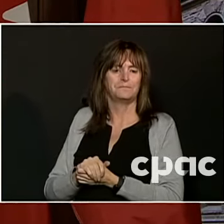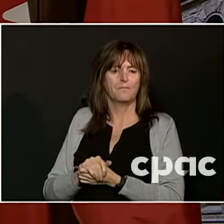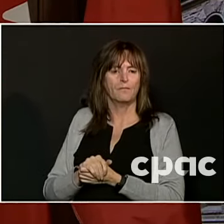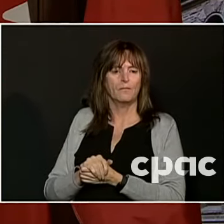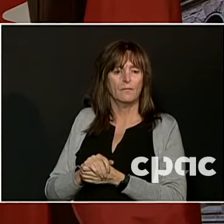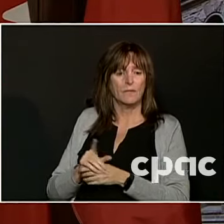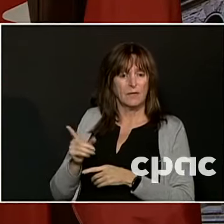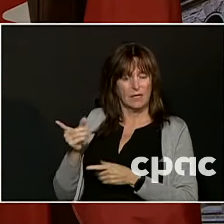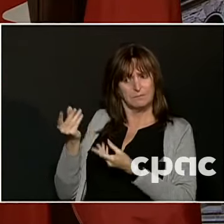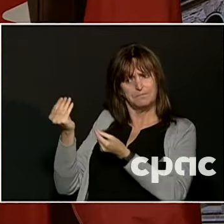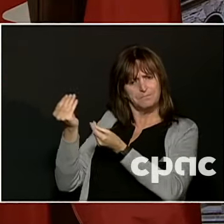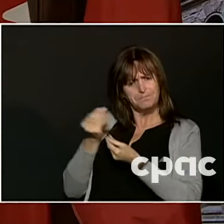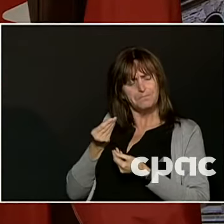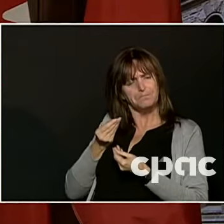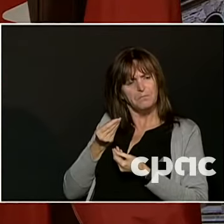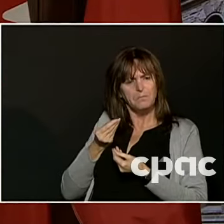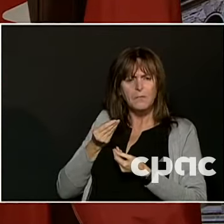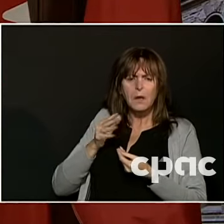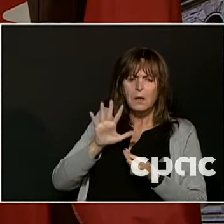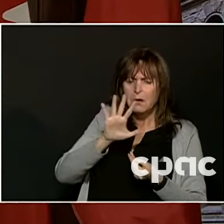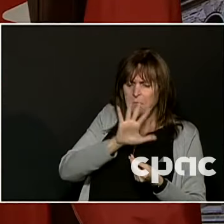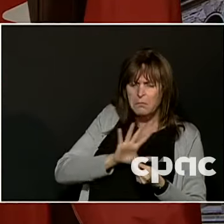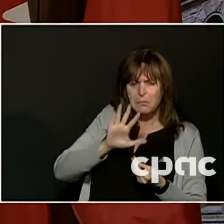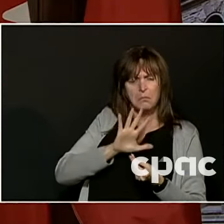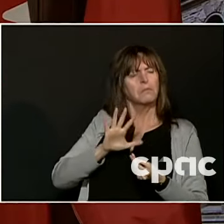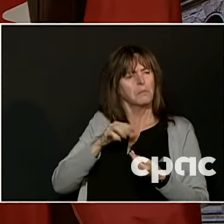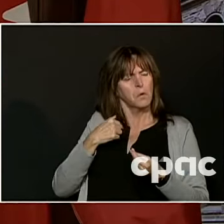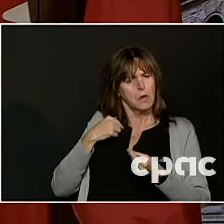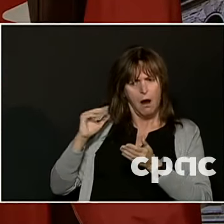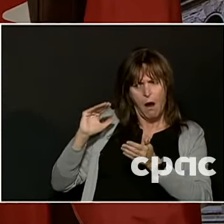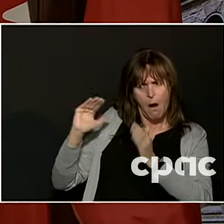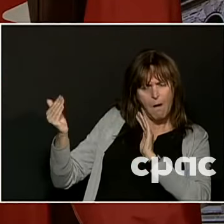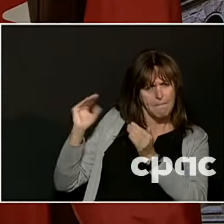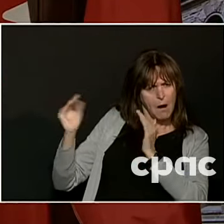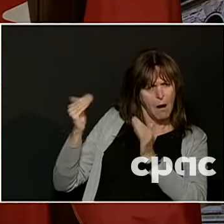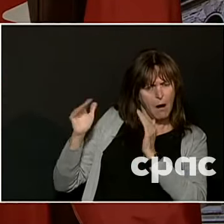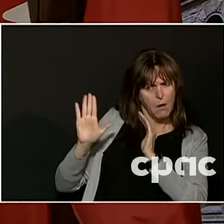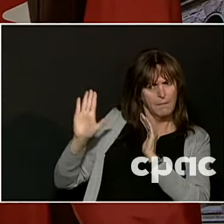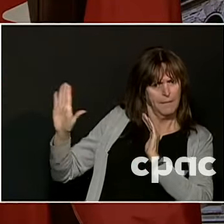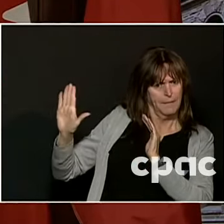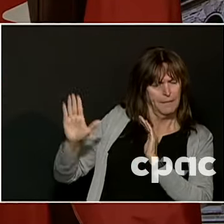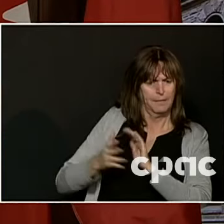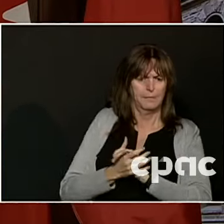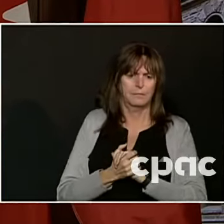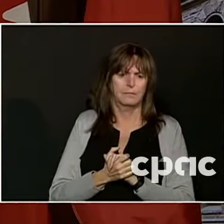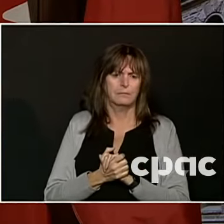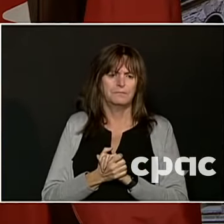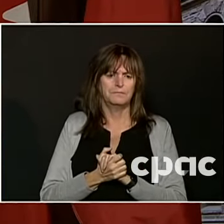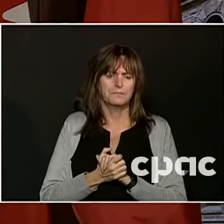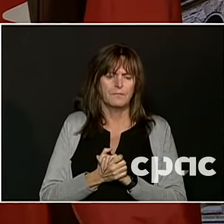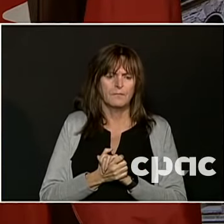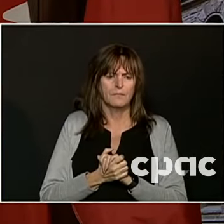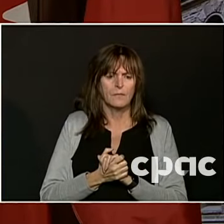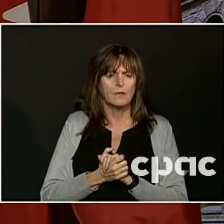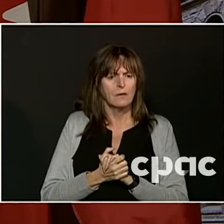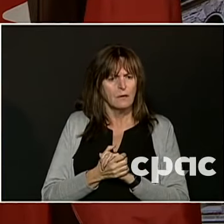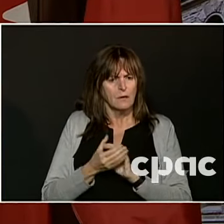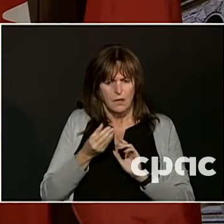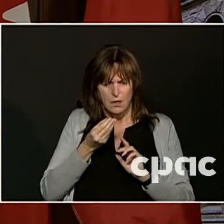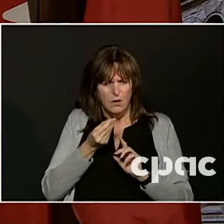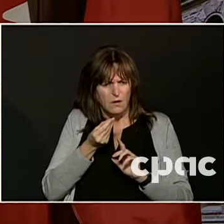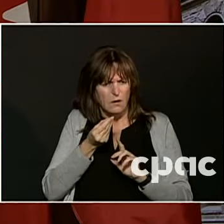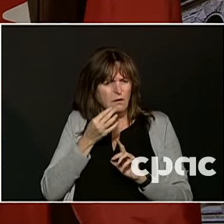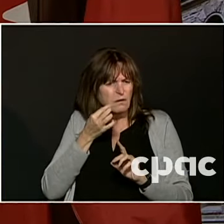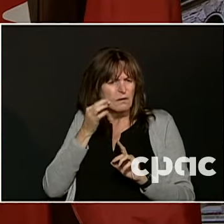are relatively to these other jurisdictions. When we built these models a few days ago, 3% was a reasonable